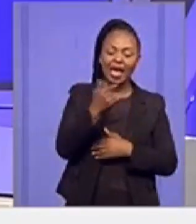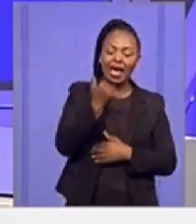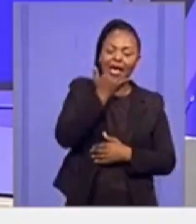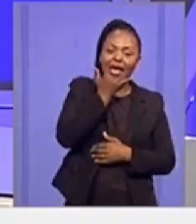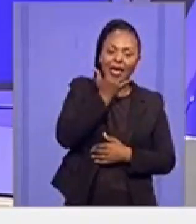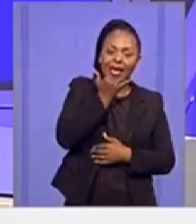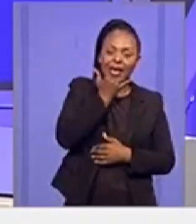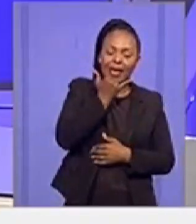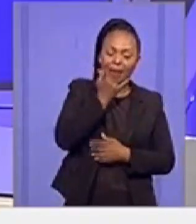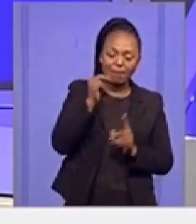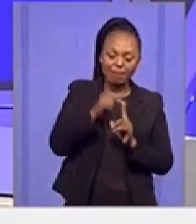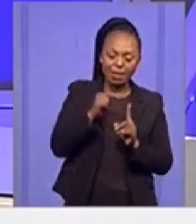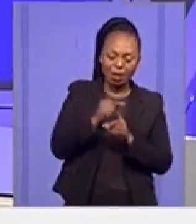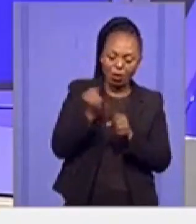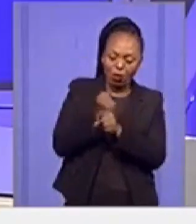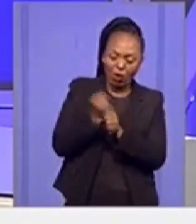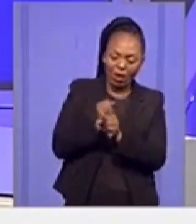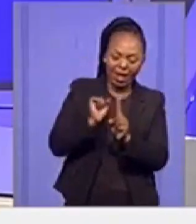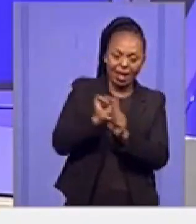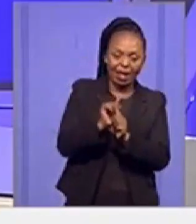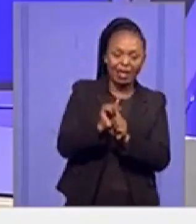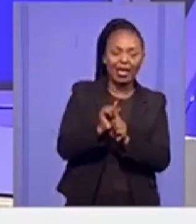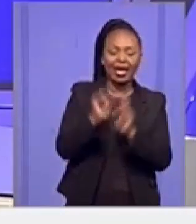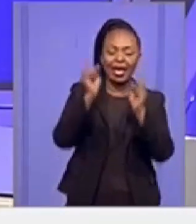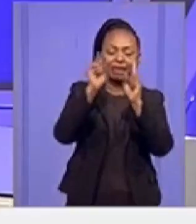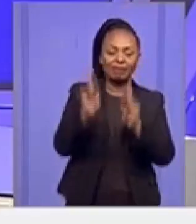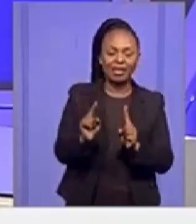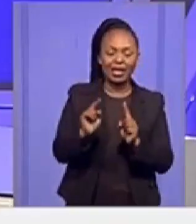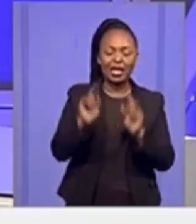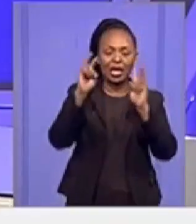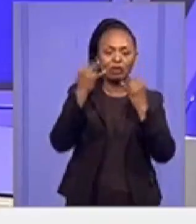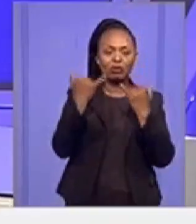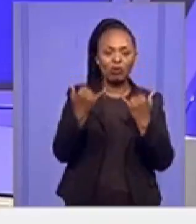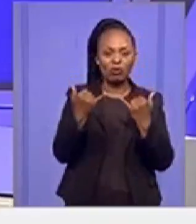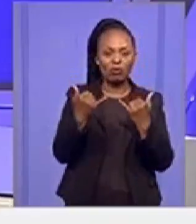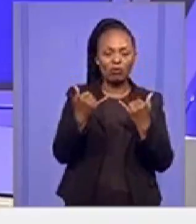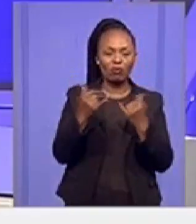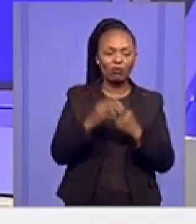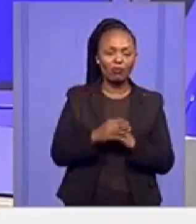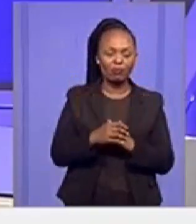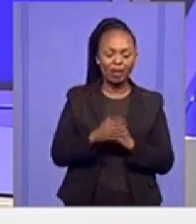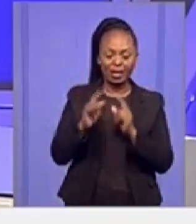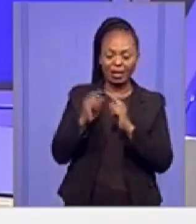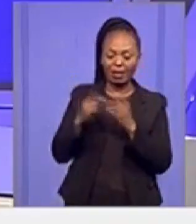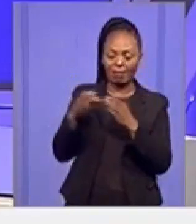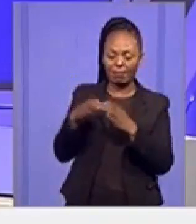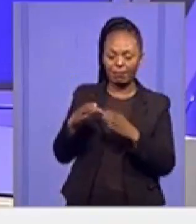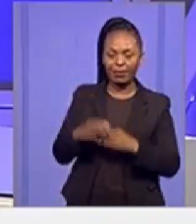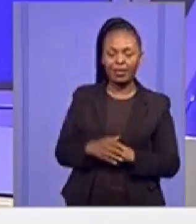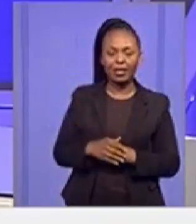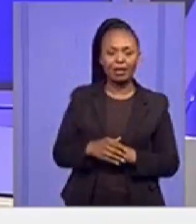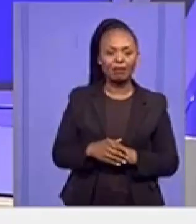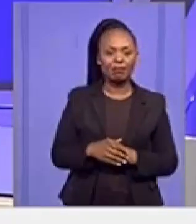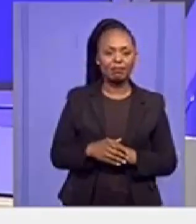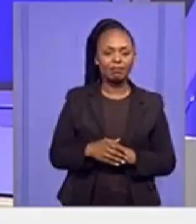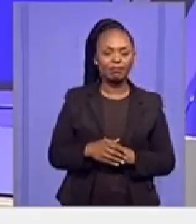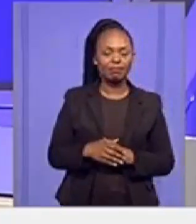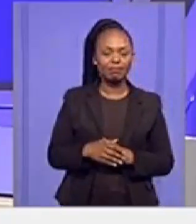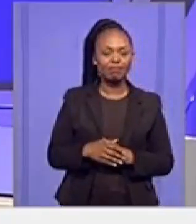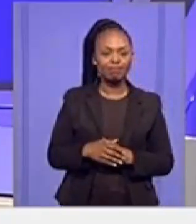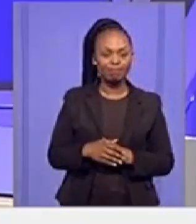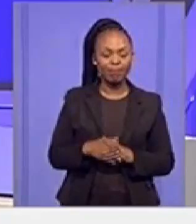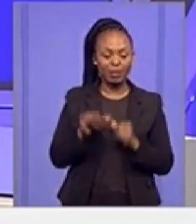a neng a sebetsa ka teng ga go tsena ga o tswa tshebetsong ya sehlopha sa matriki fela ga jwale ga ke bua le wena